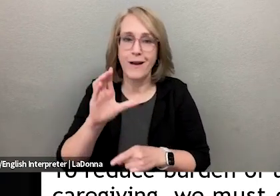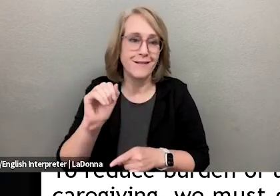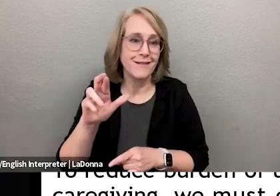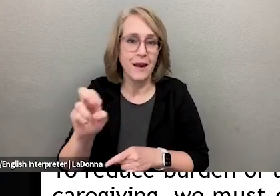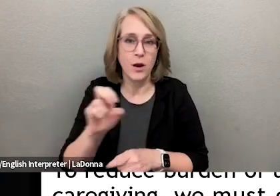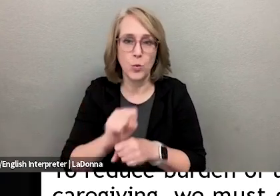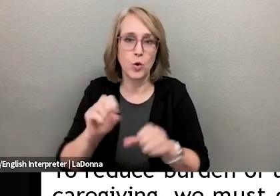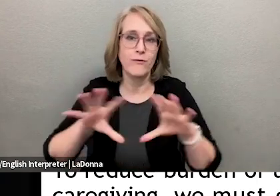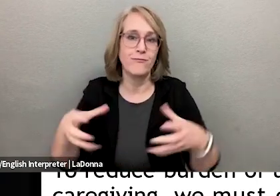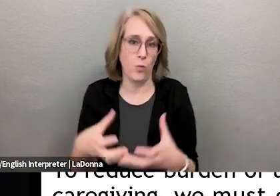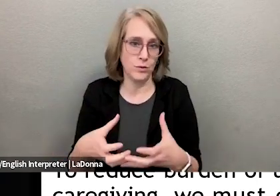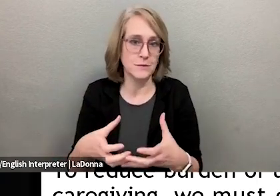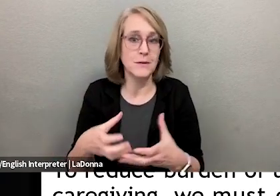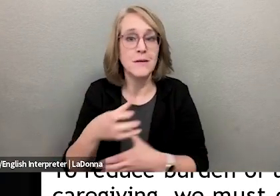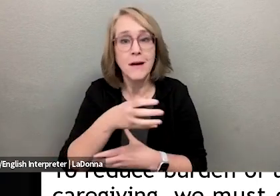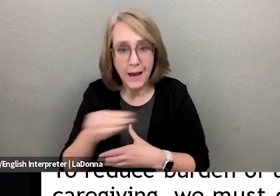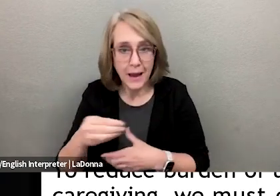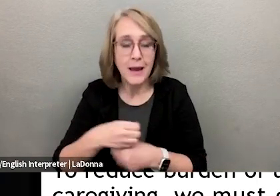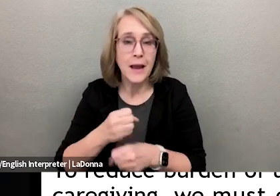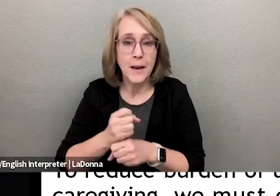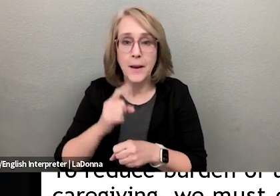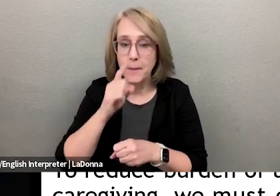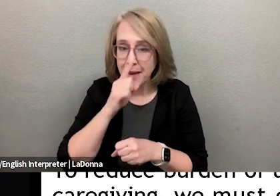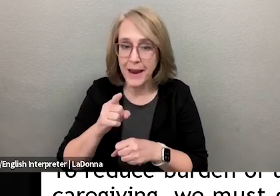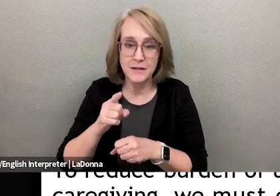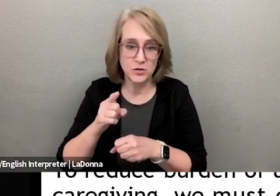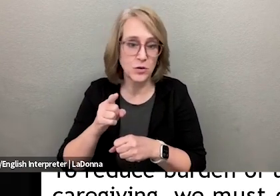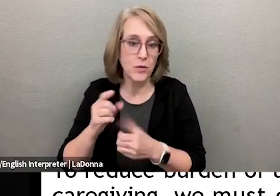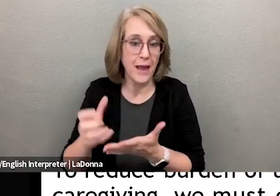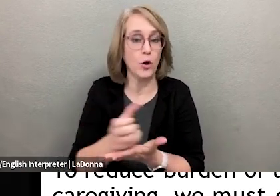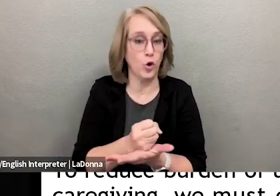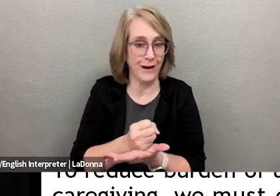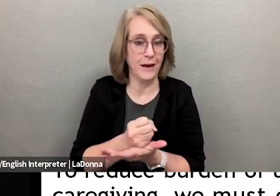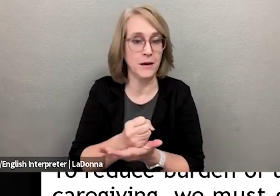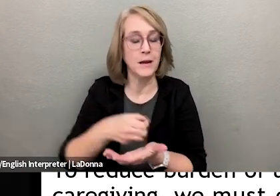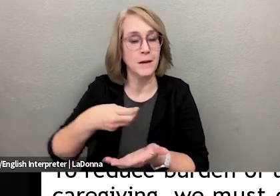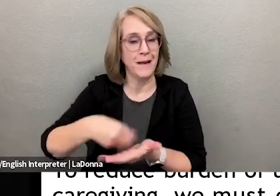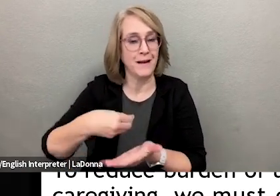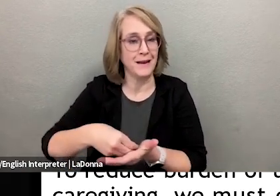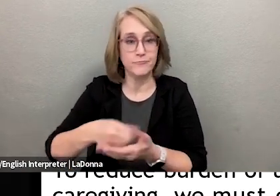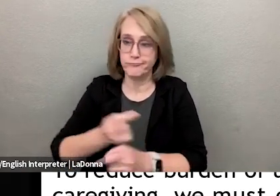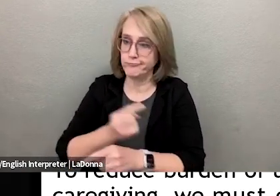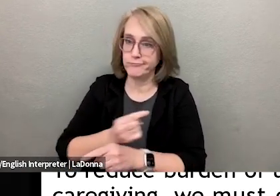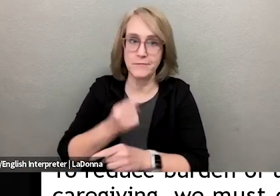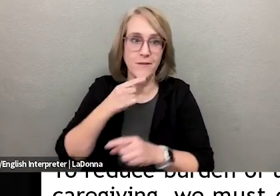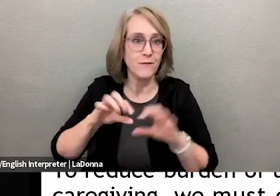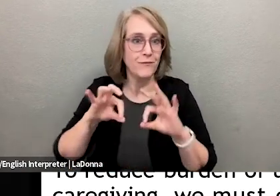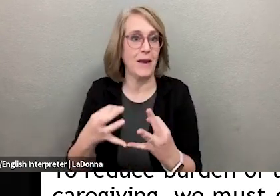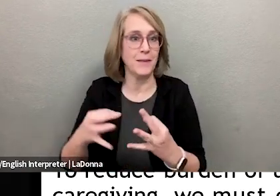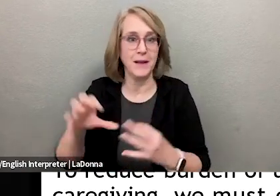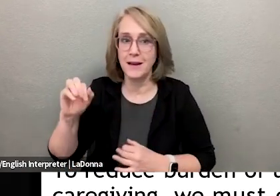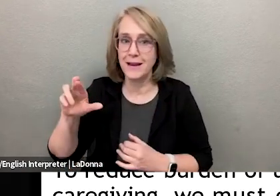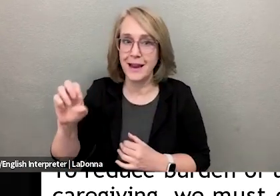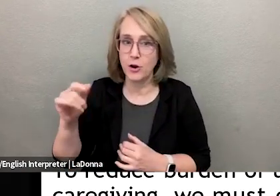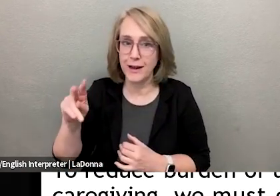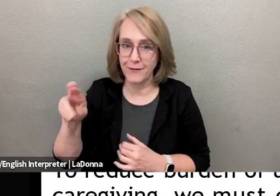models also enable family caregivers to earn an income, and that we are trying to work in